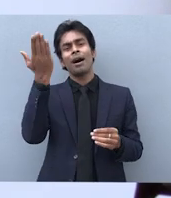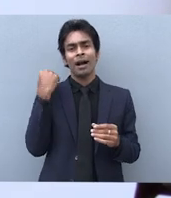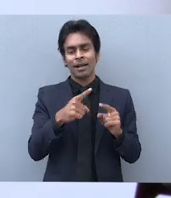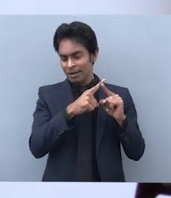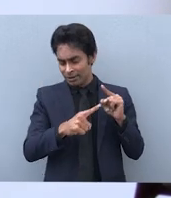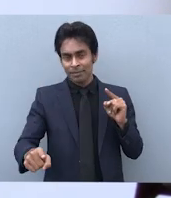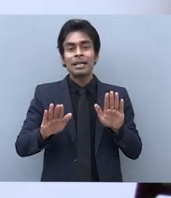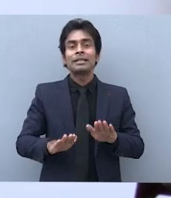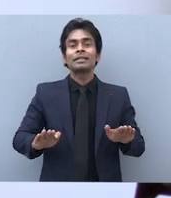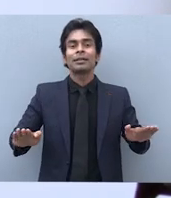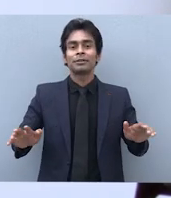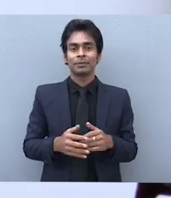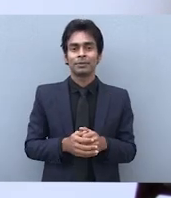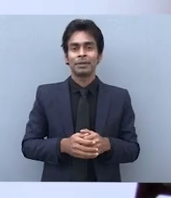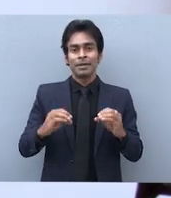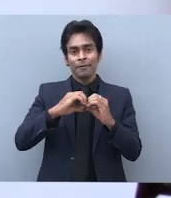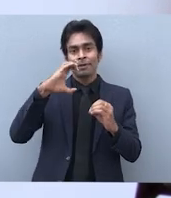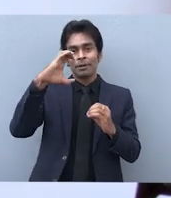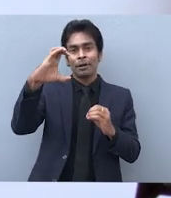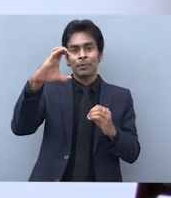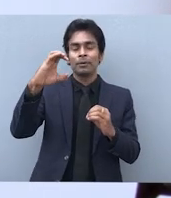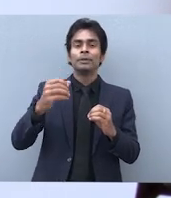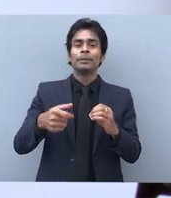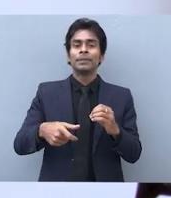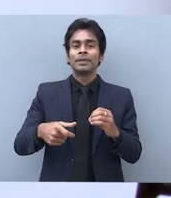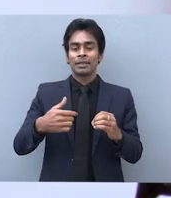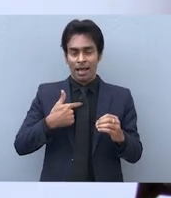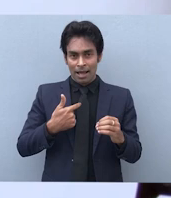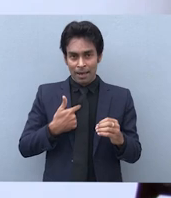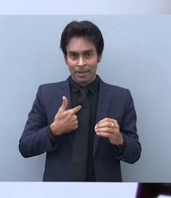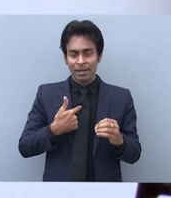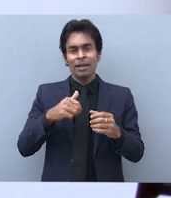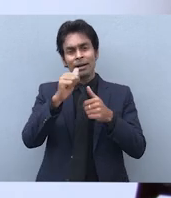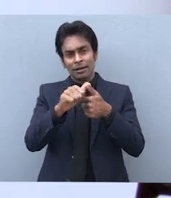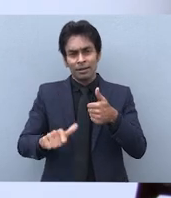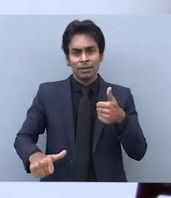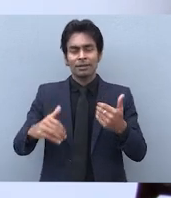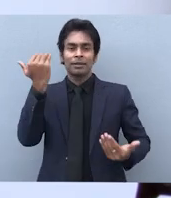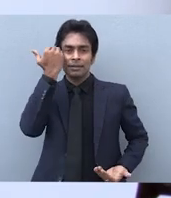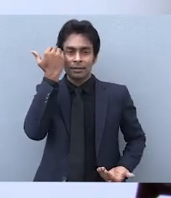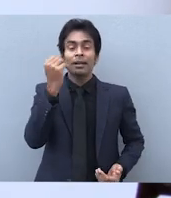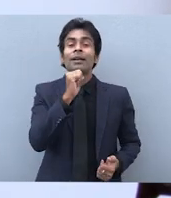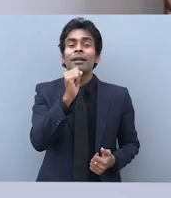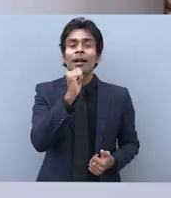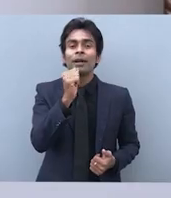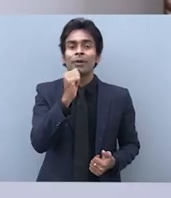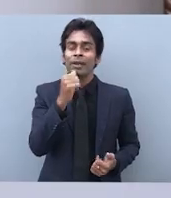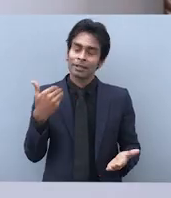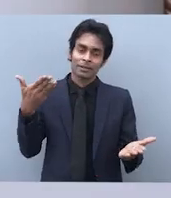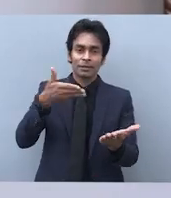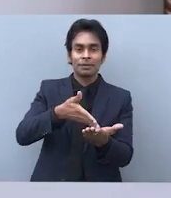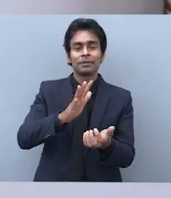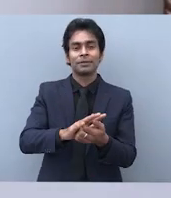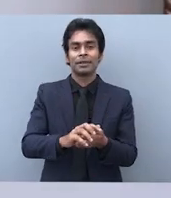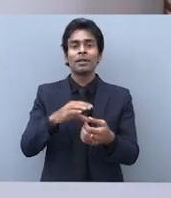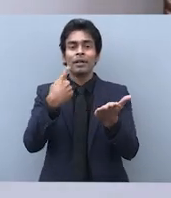by the Royal Shakespearean Theatre Group. It was interesting. They were teaching us to act out. Obviously, we